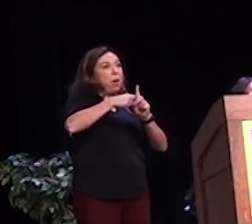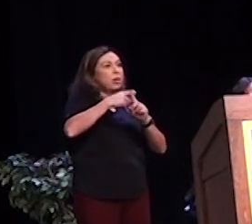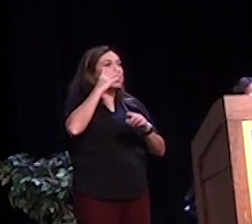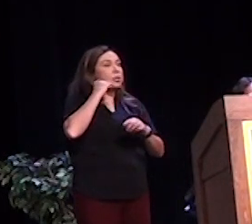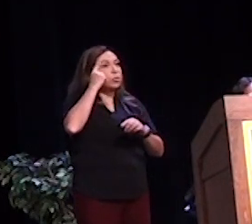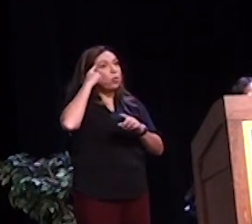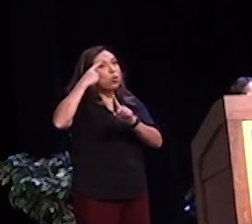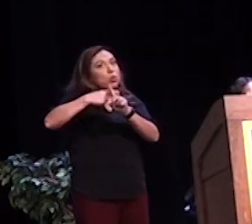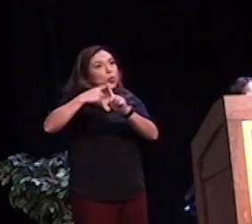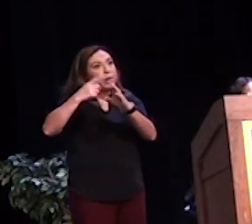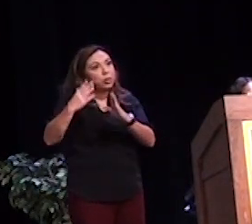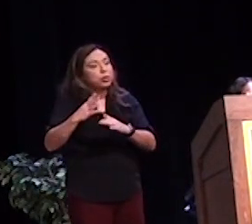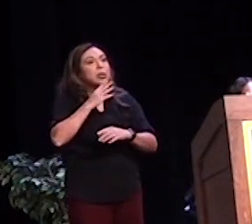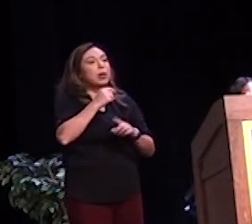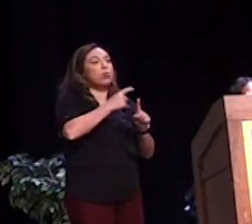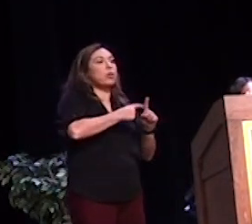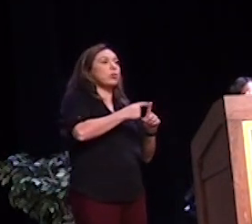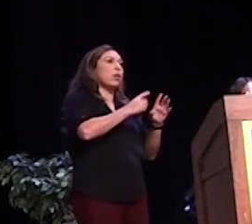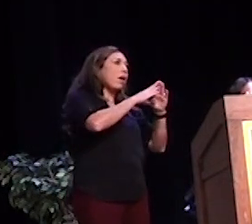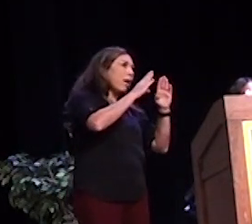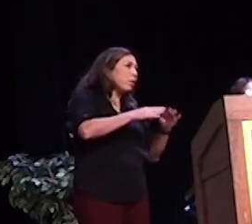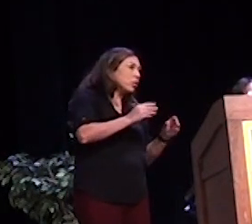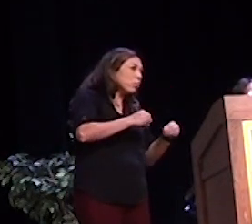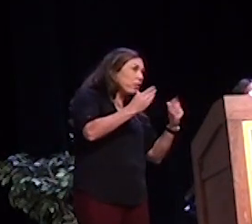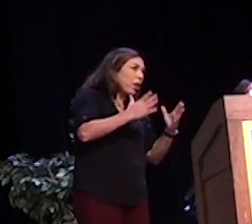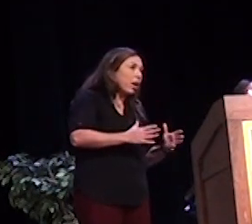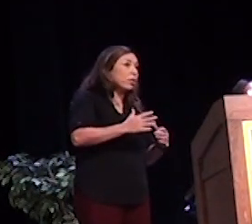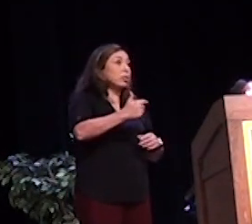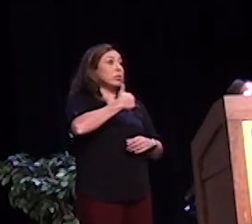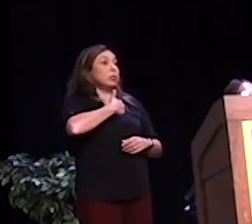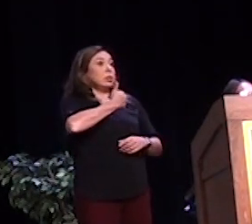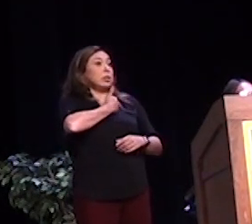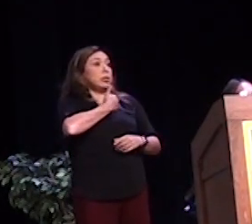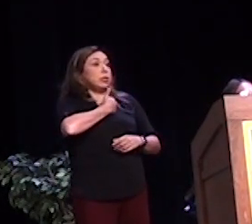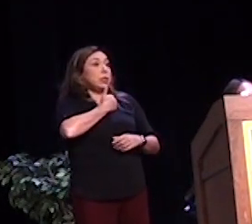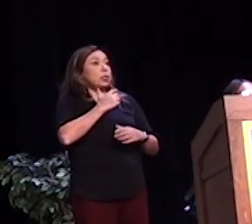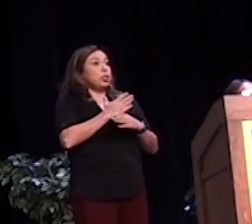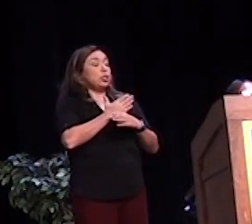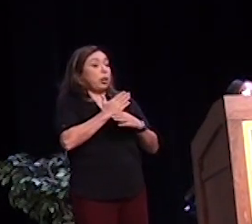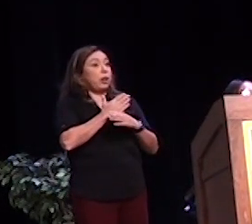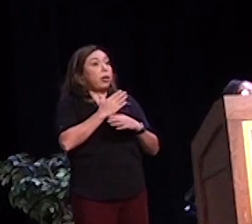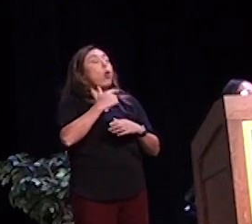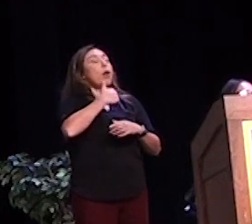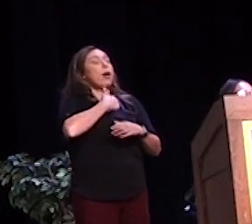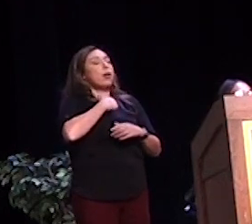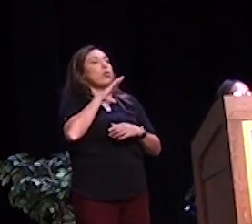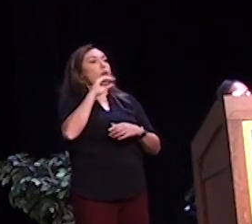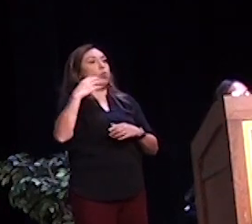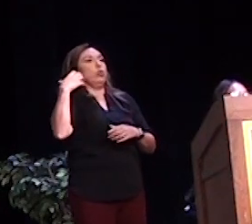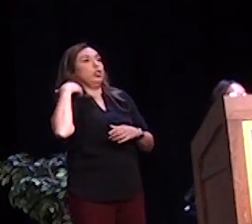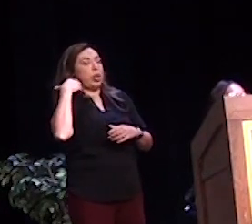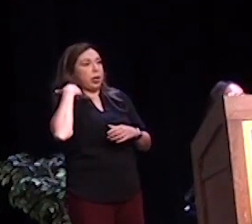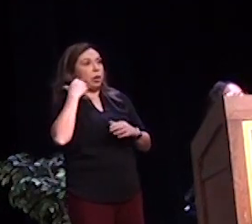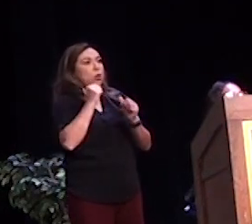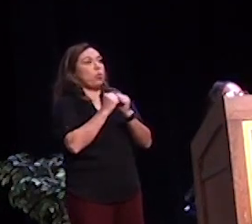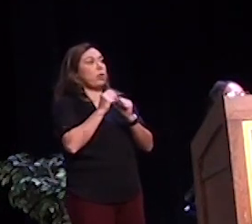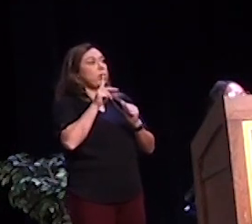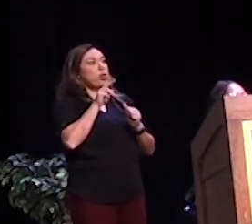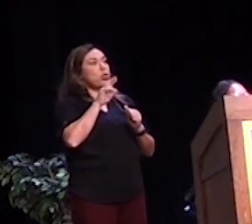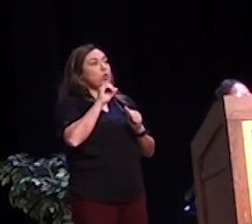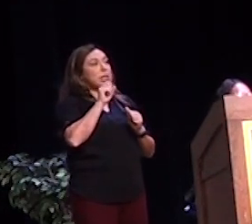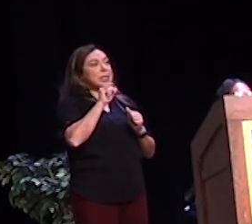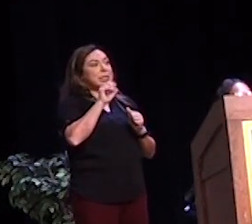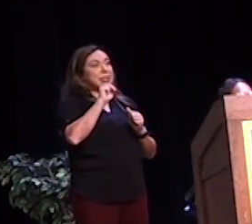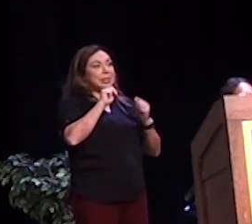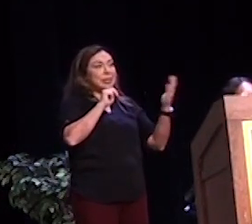experiences for renters and rental housing providers. I personally co-chaired that subcommittee along with Commissioner Chris